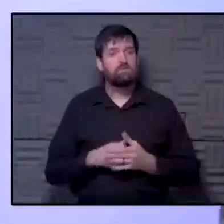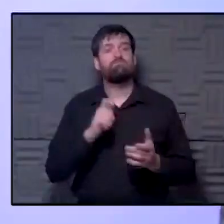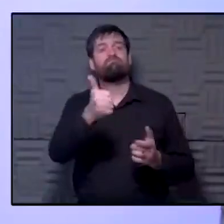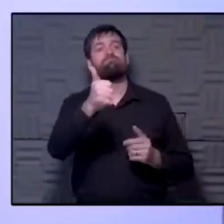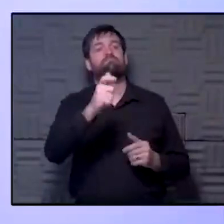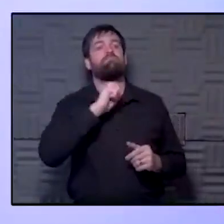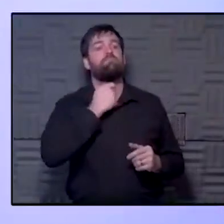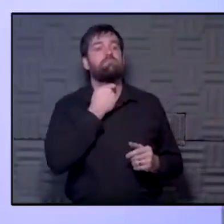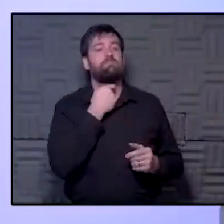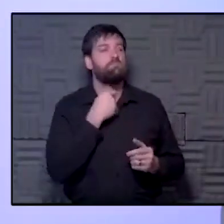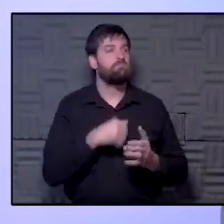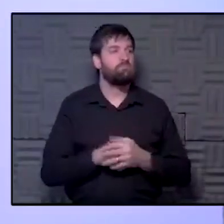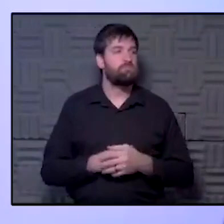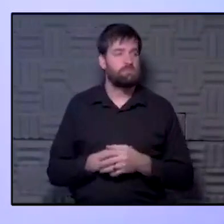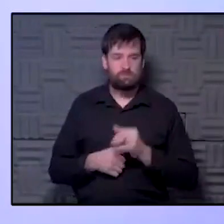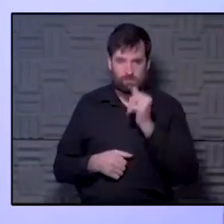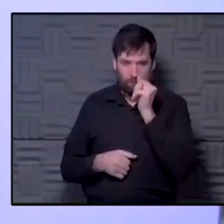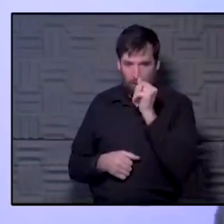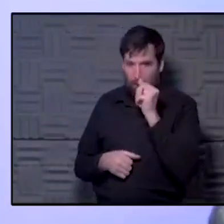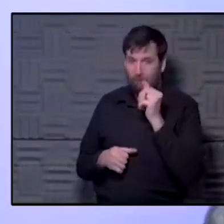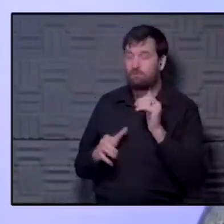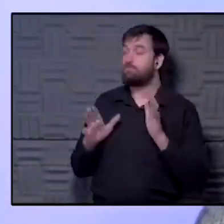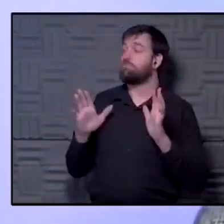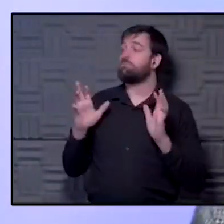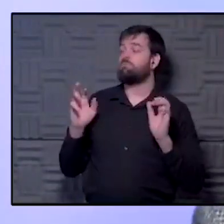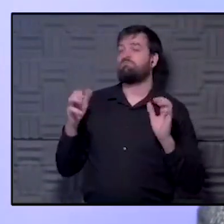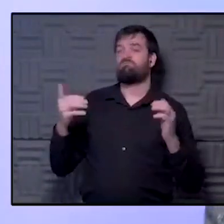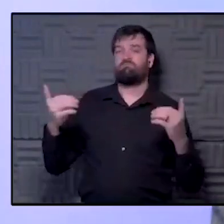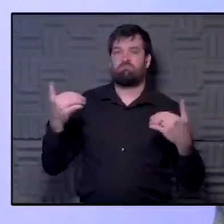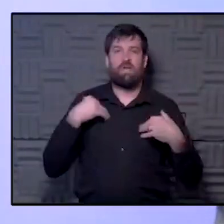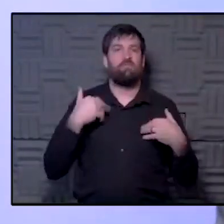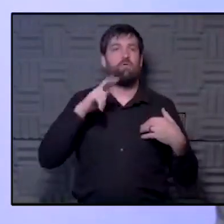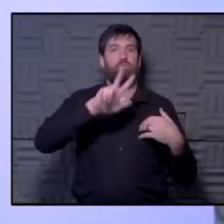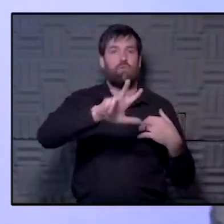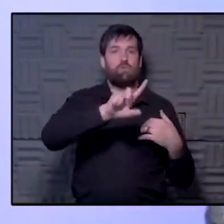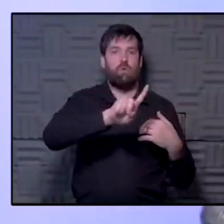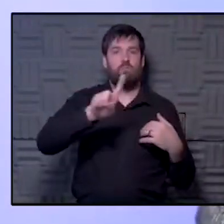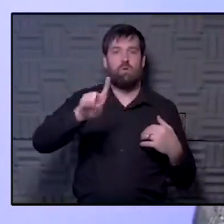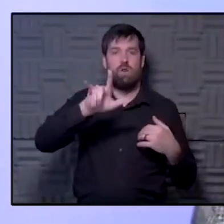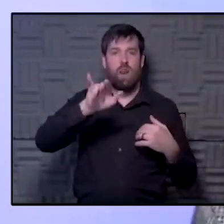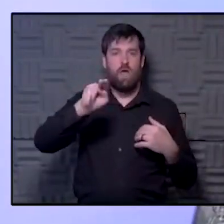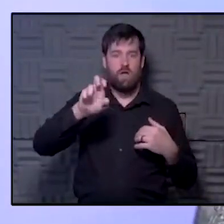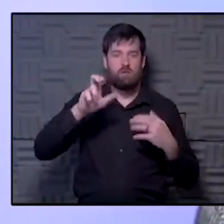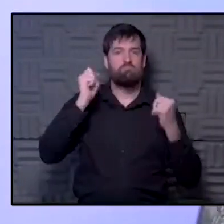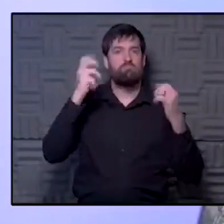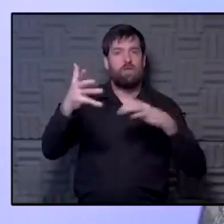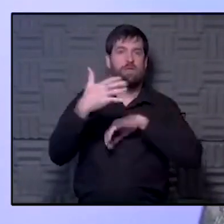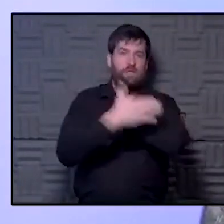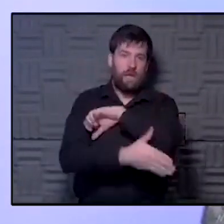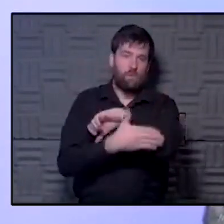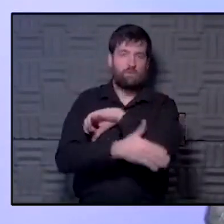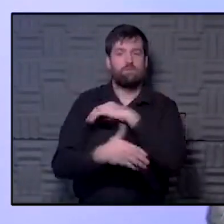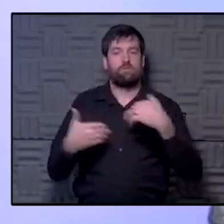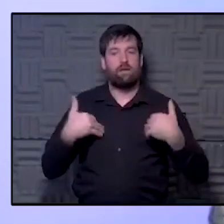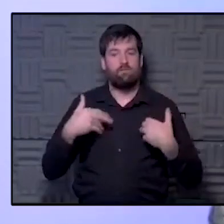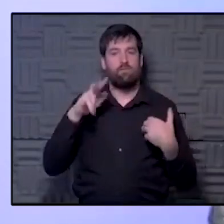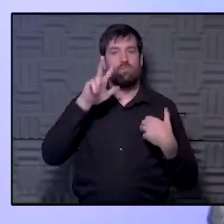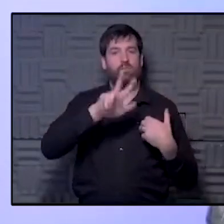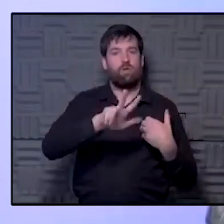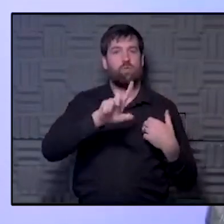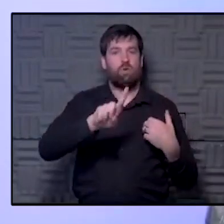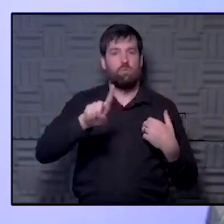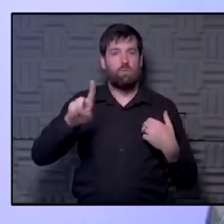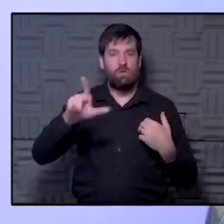You're muted there. We've got a 311 line in Wyandotte. A lot of counties have one of these 311 lines that